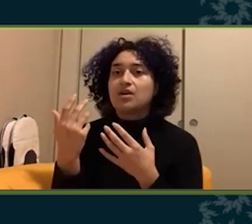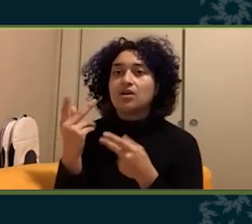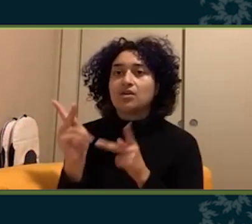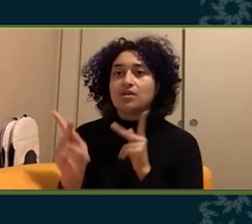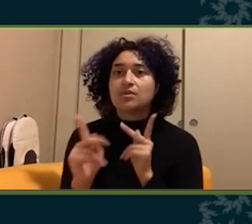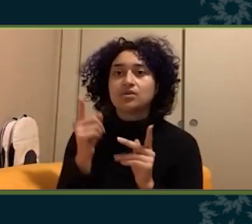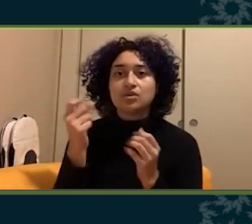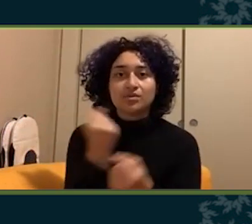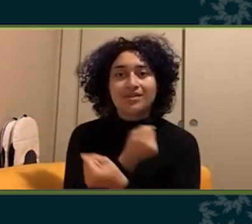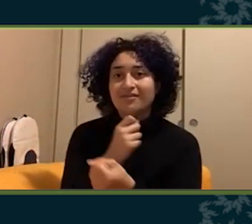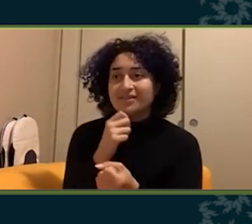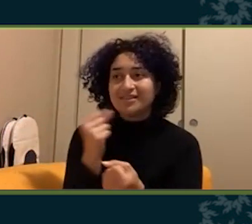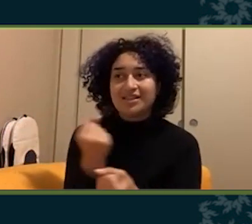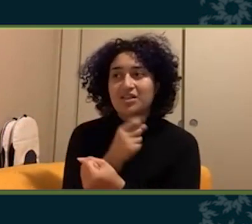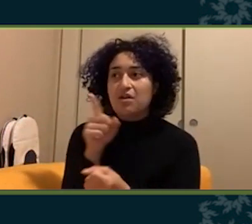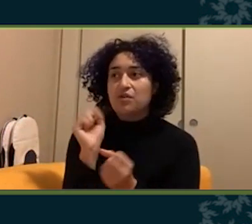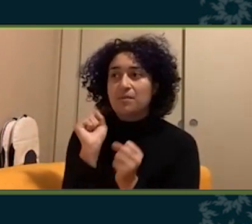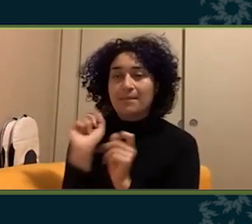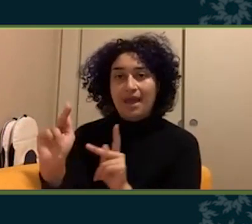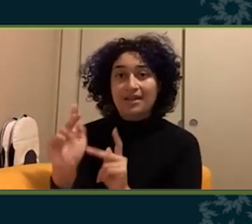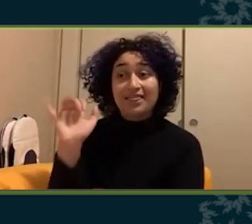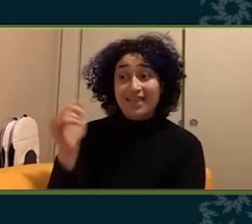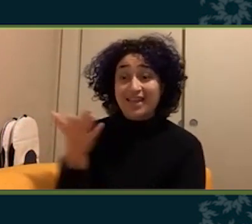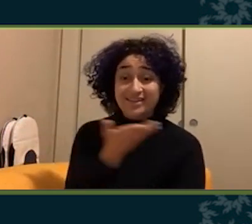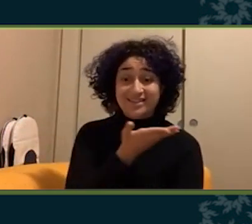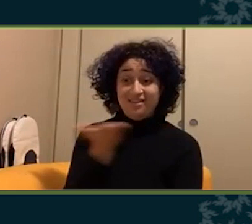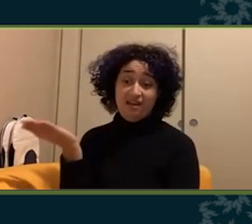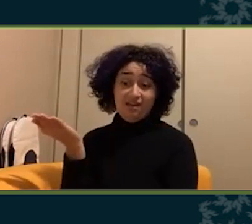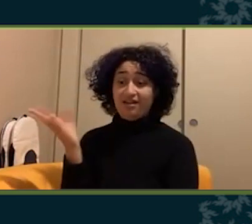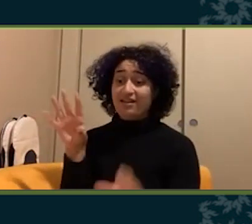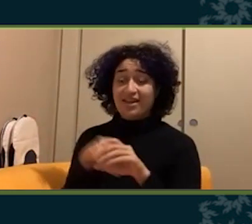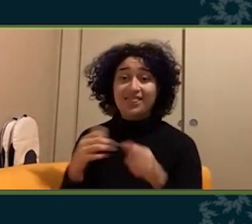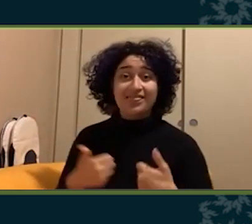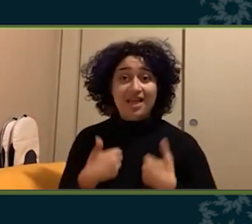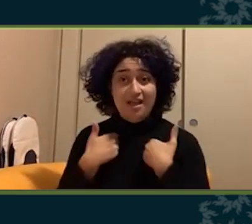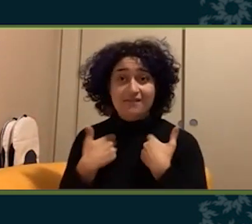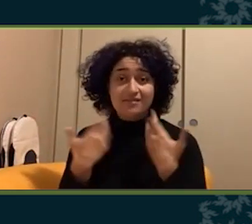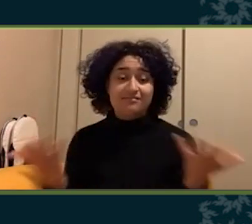back. Like, that is there in life. And